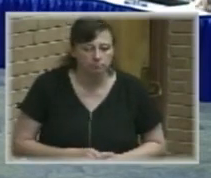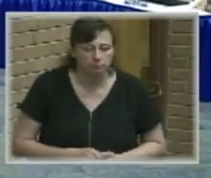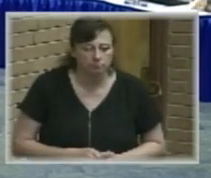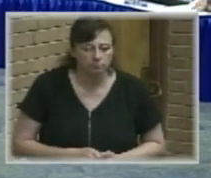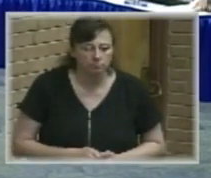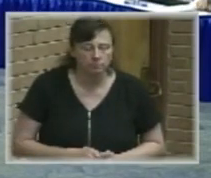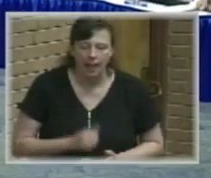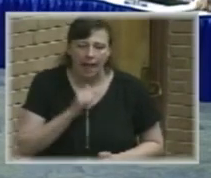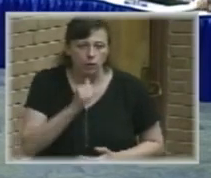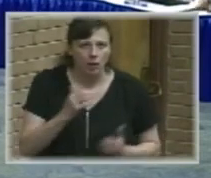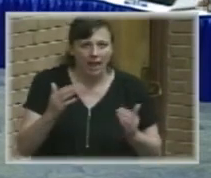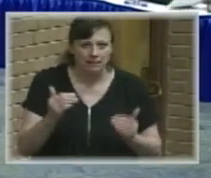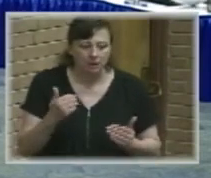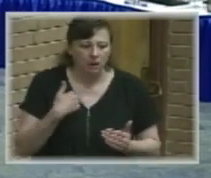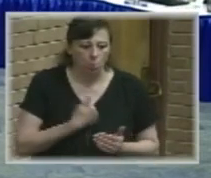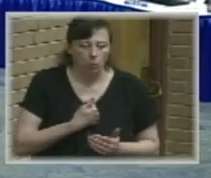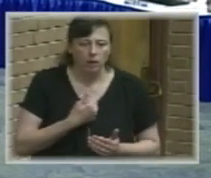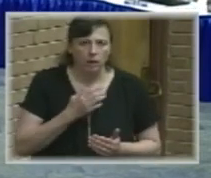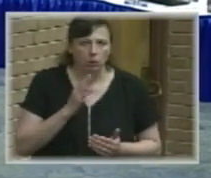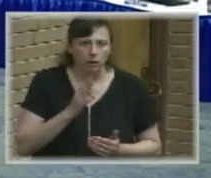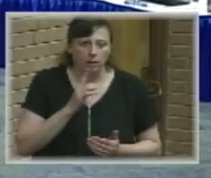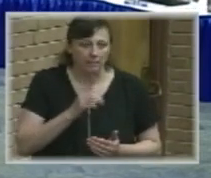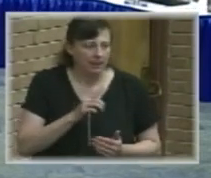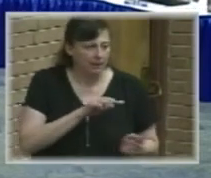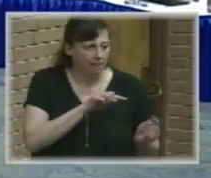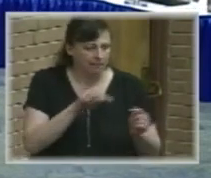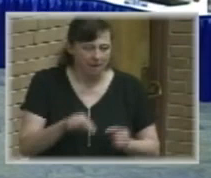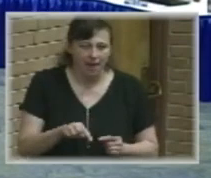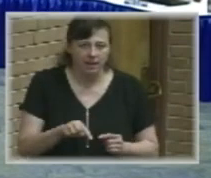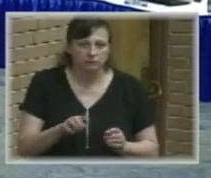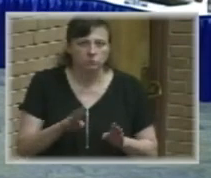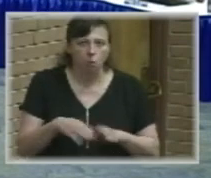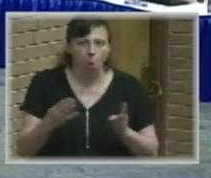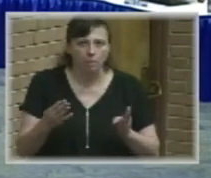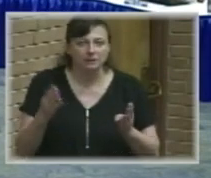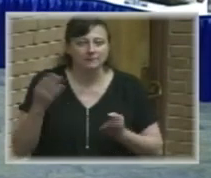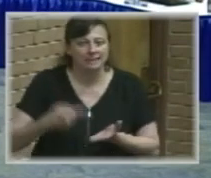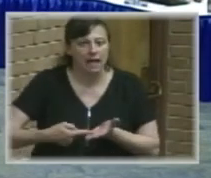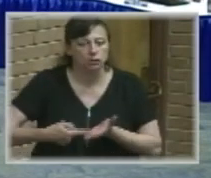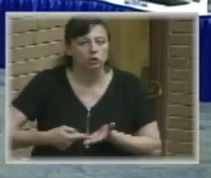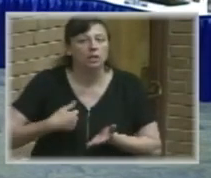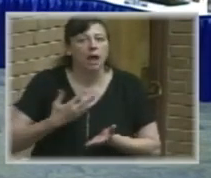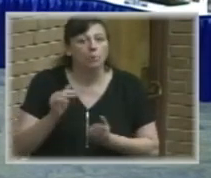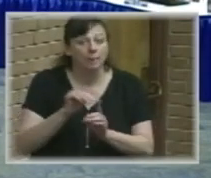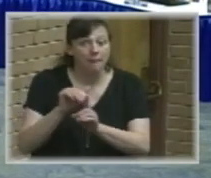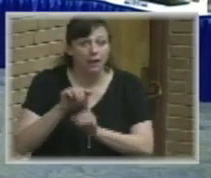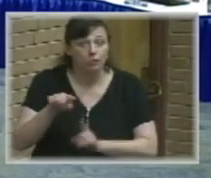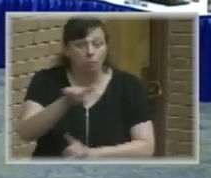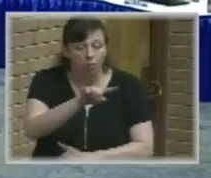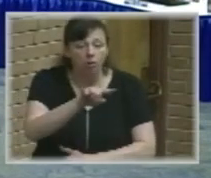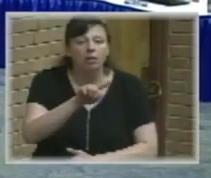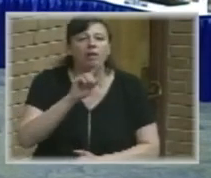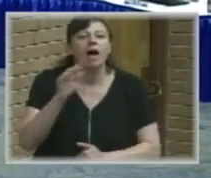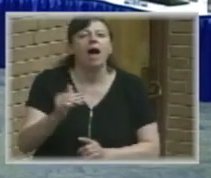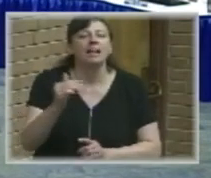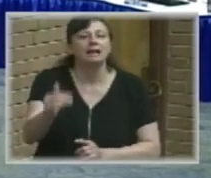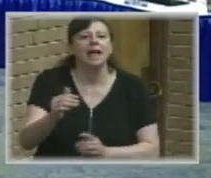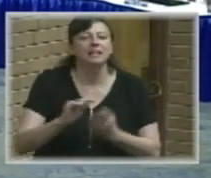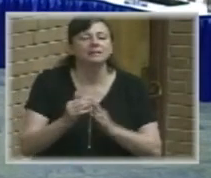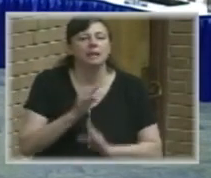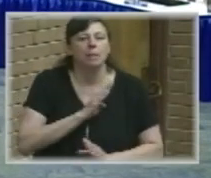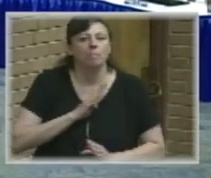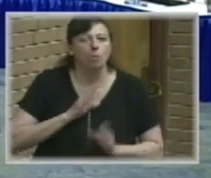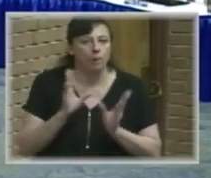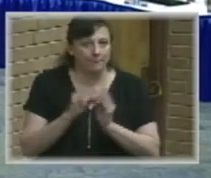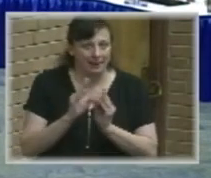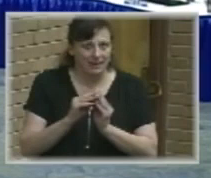I do not expect that we will be coming back out into open session. I want to remind everybody that our next town board meeting